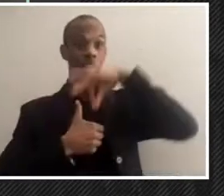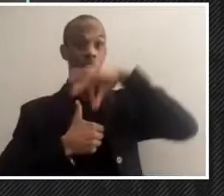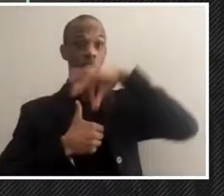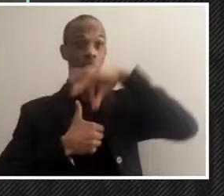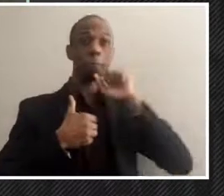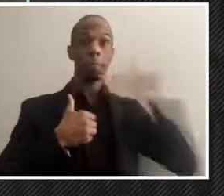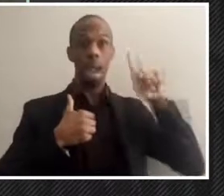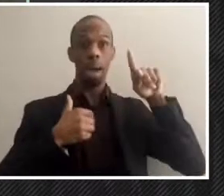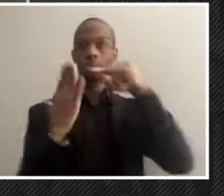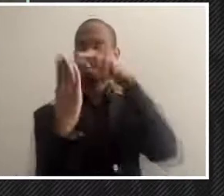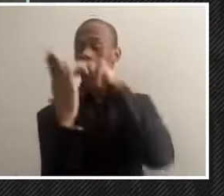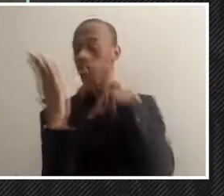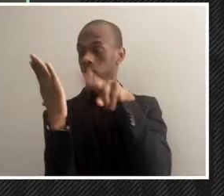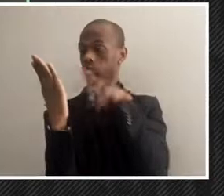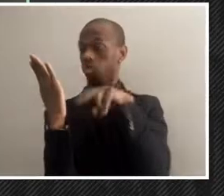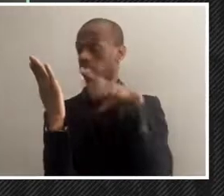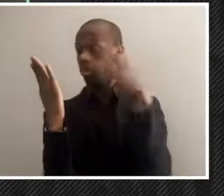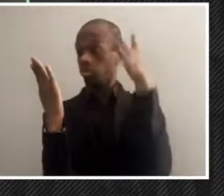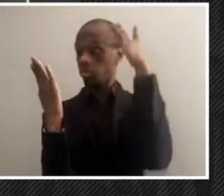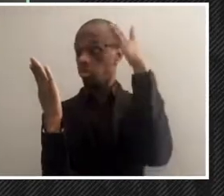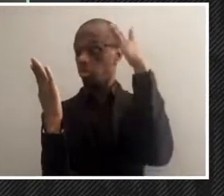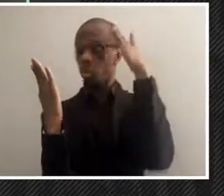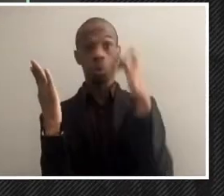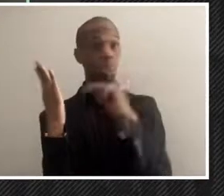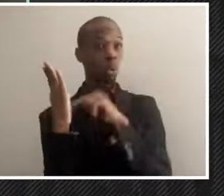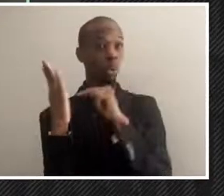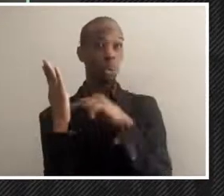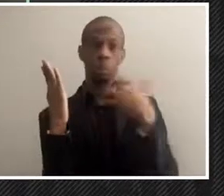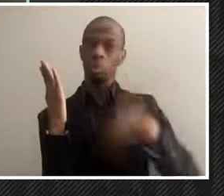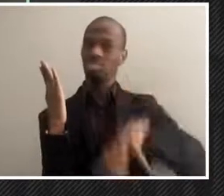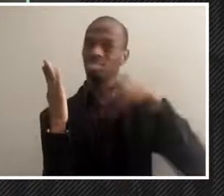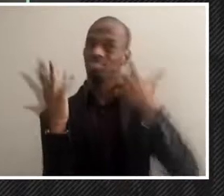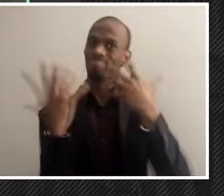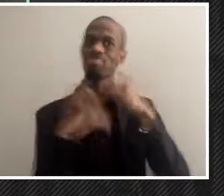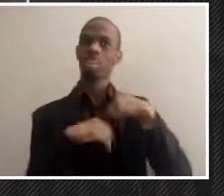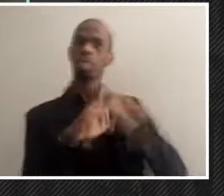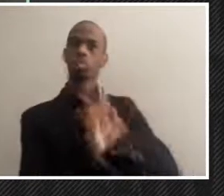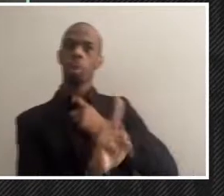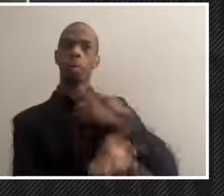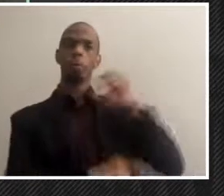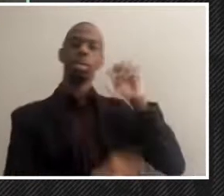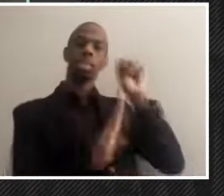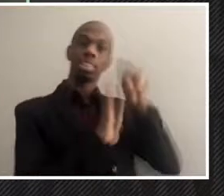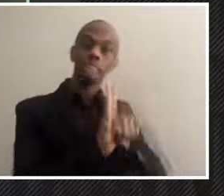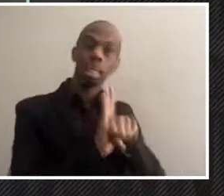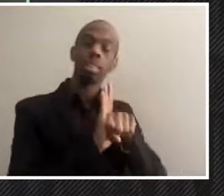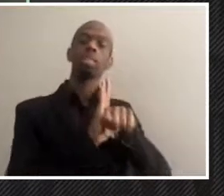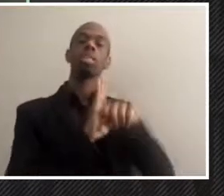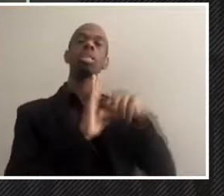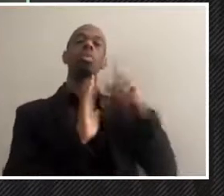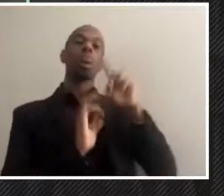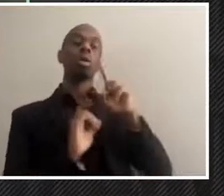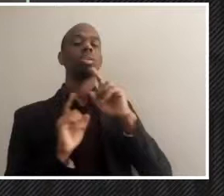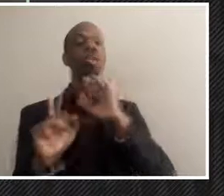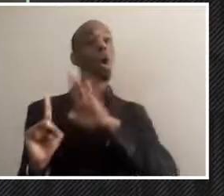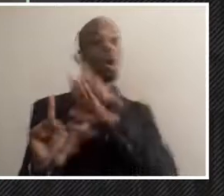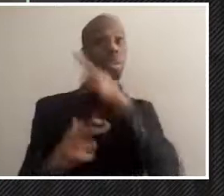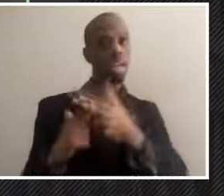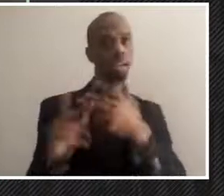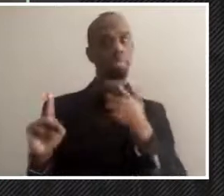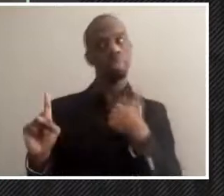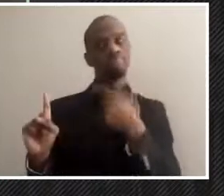convince. I come from a state where, you know, I won't mention her name, but there are our newly elected